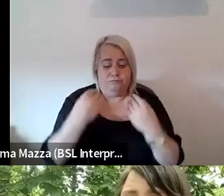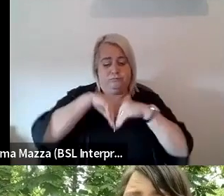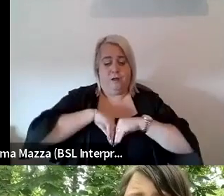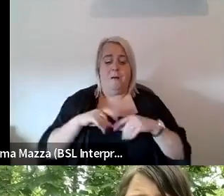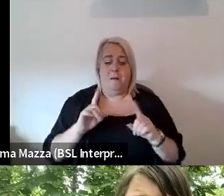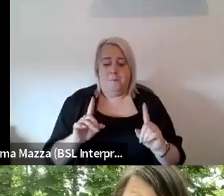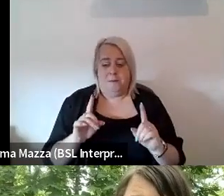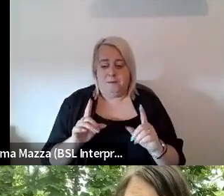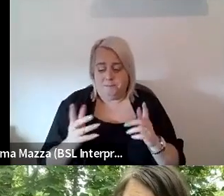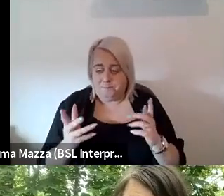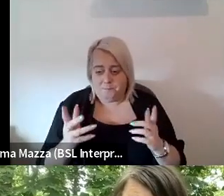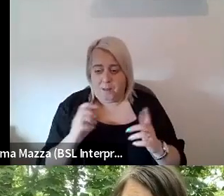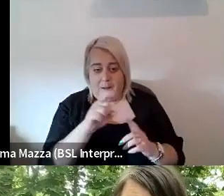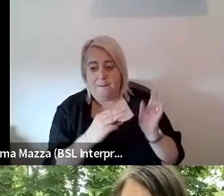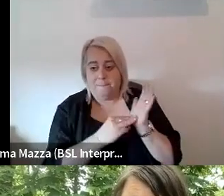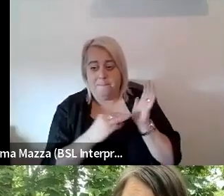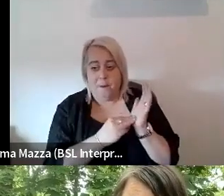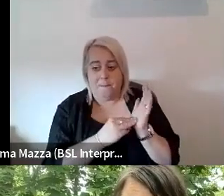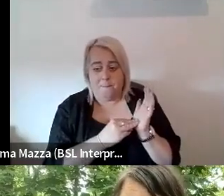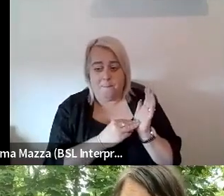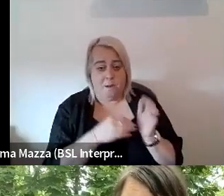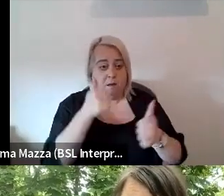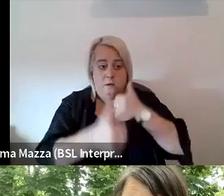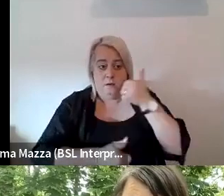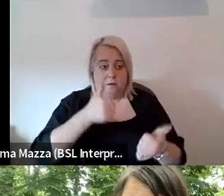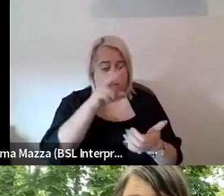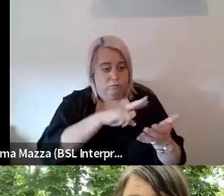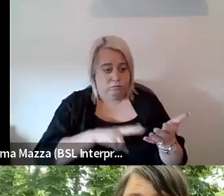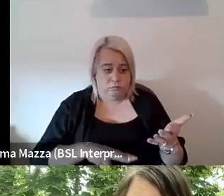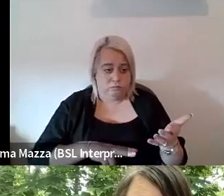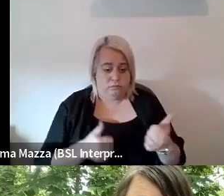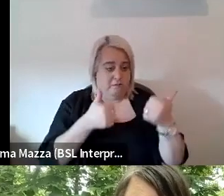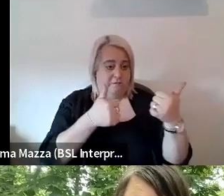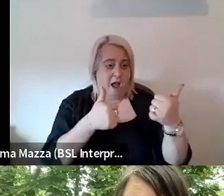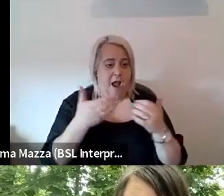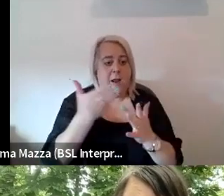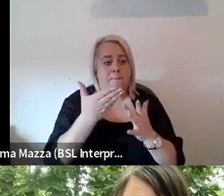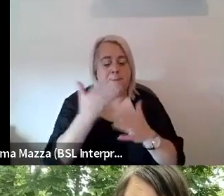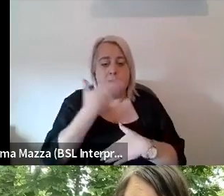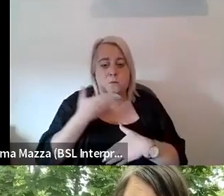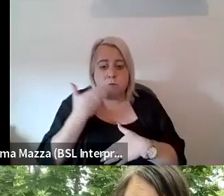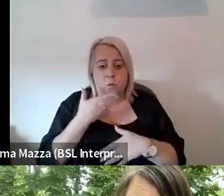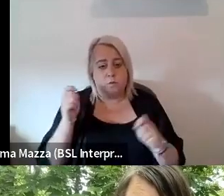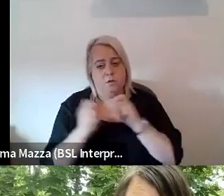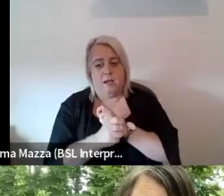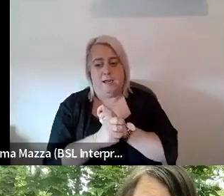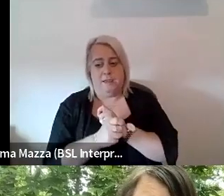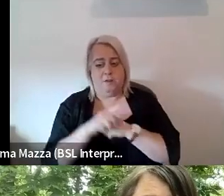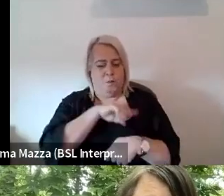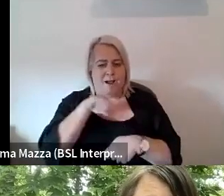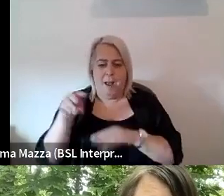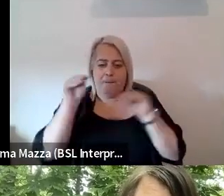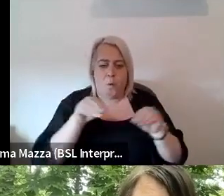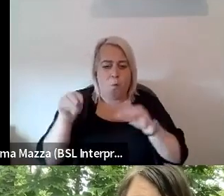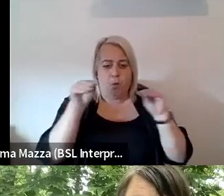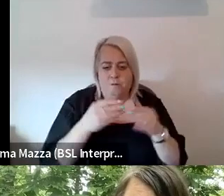was essentially functionally illiterate until she was in middle school. They moved around a lot, sort of